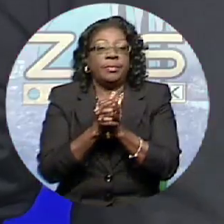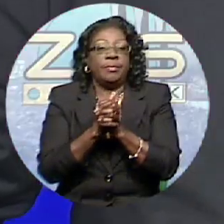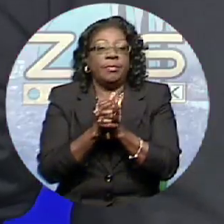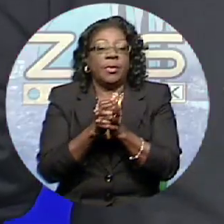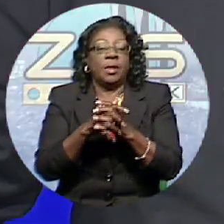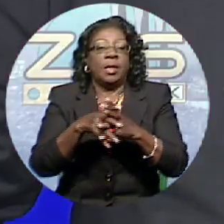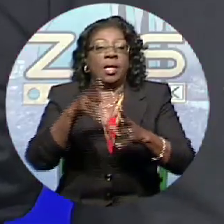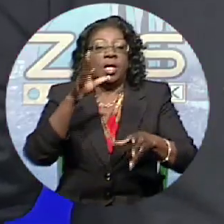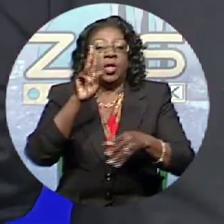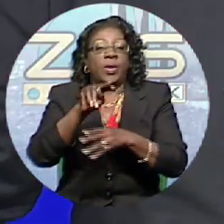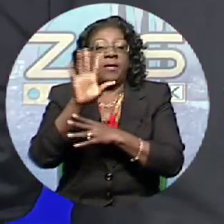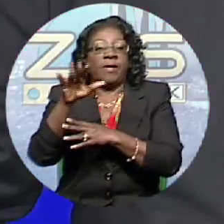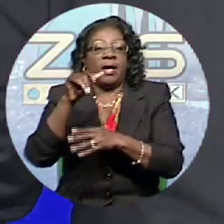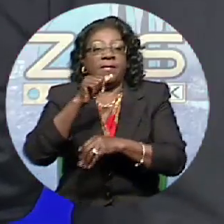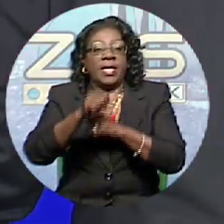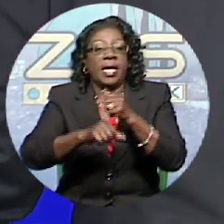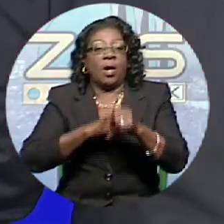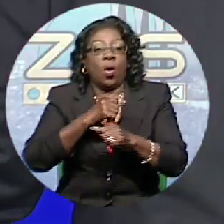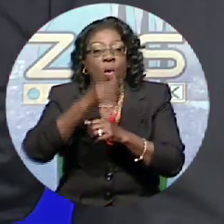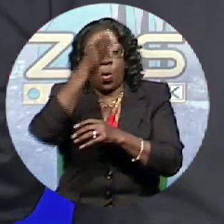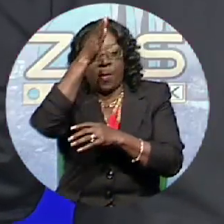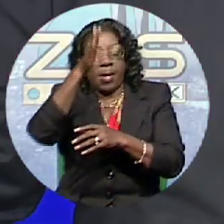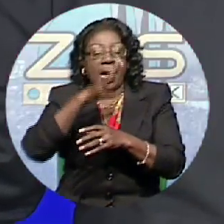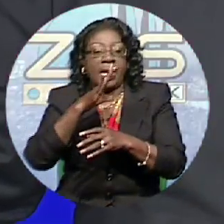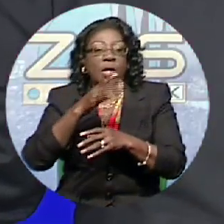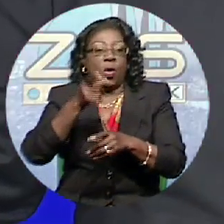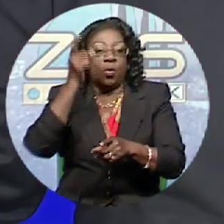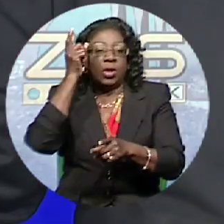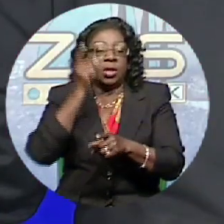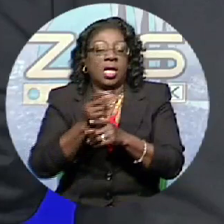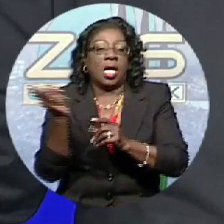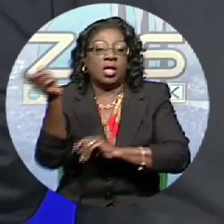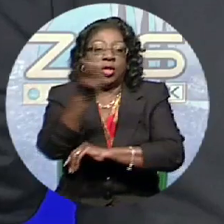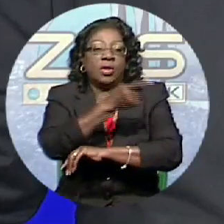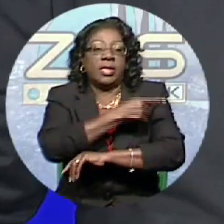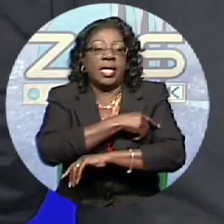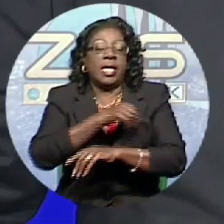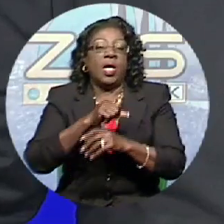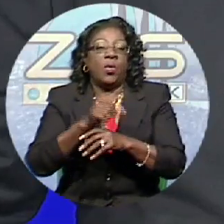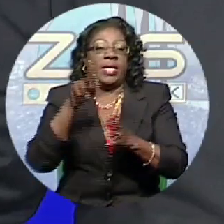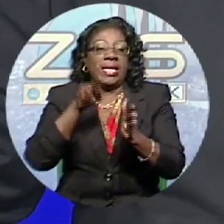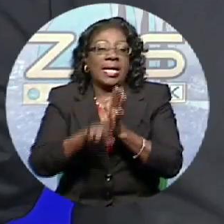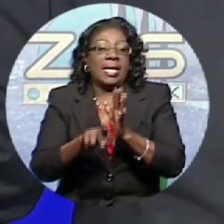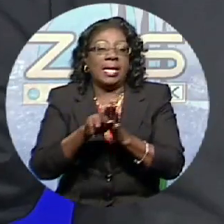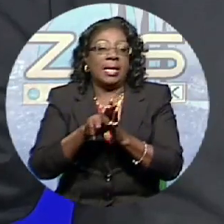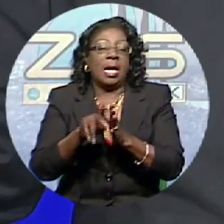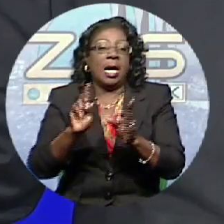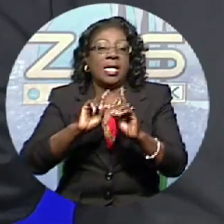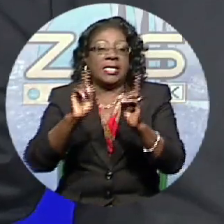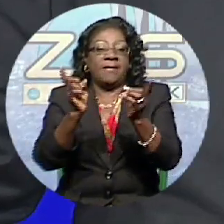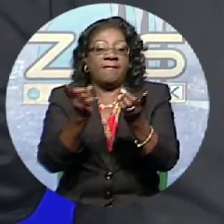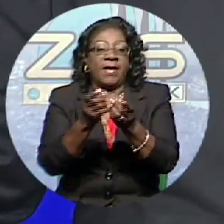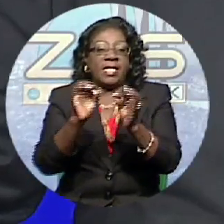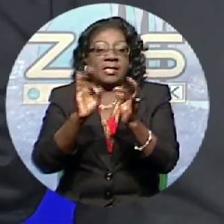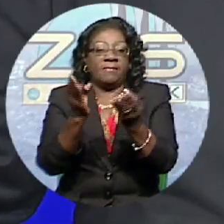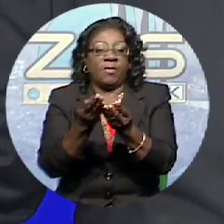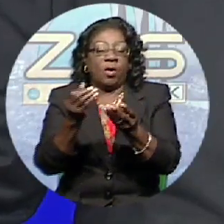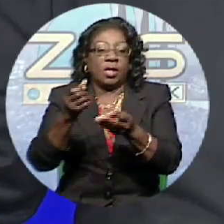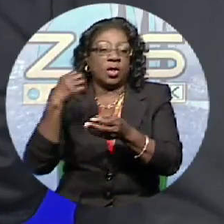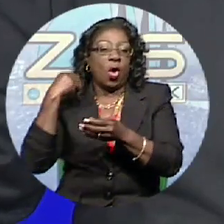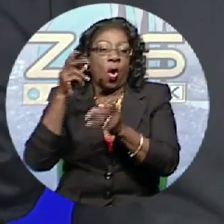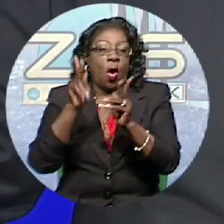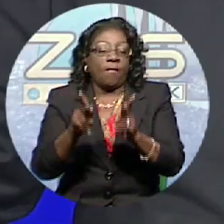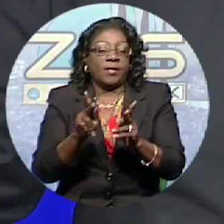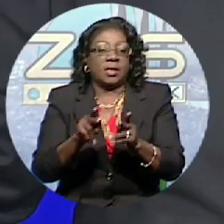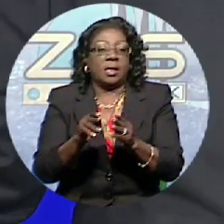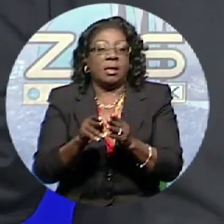the courts, 25-year-old Emmanuel Roll was charged today with the recent murder of Defense Force Marine Angelo Dorsett back on Sunday, January